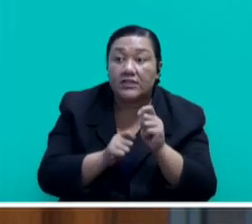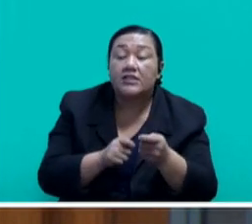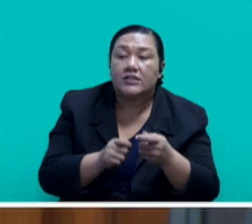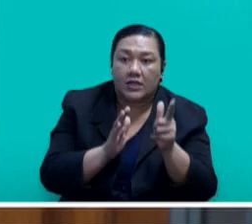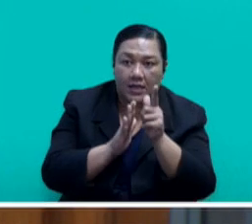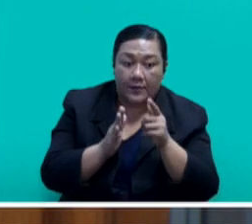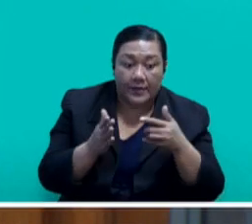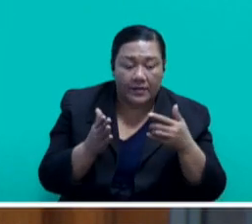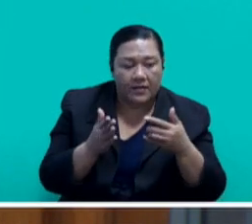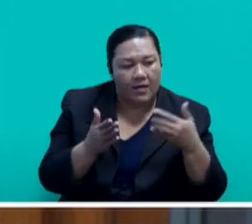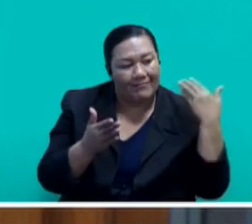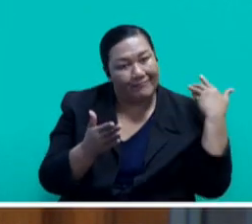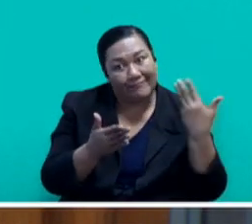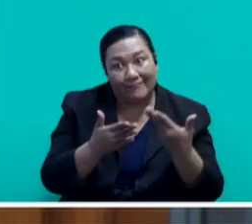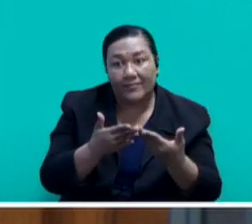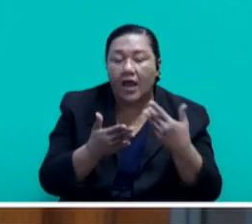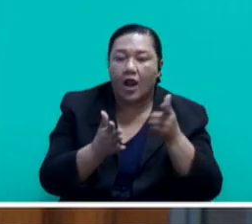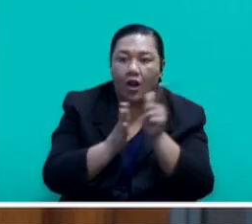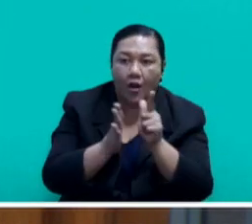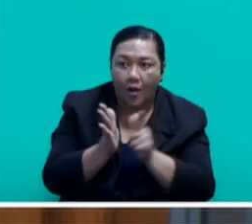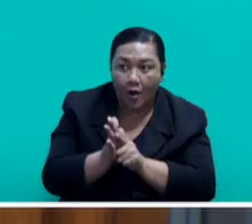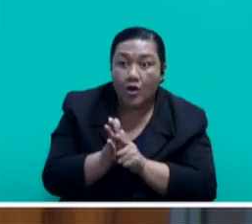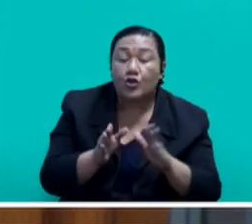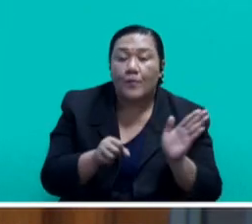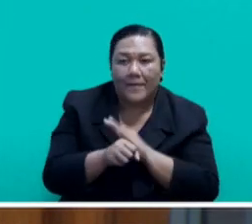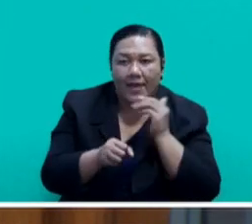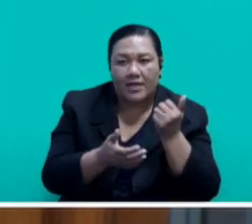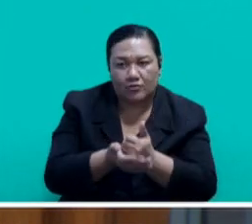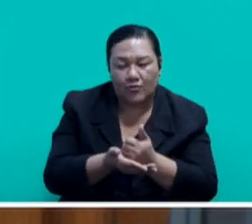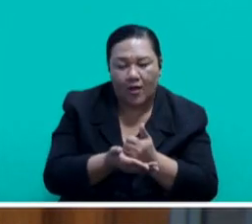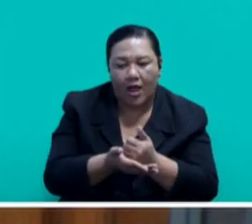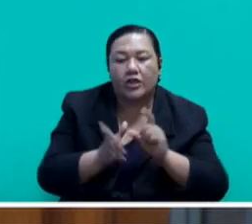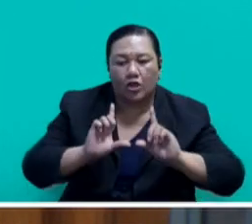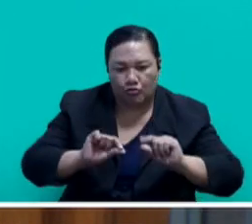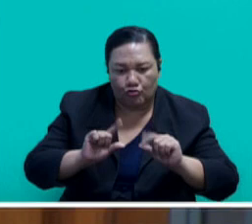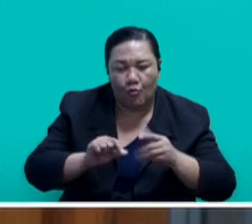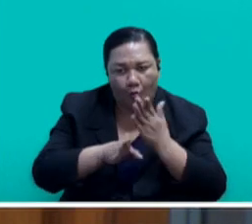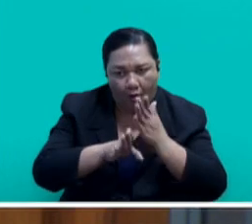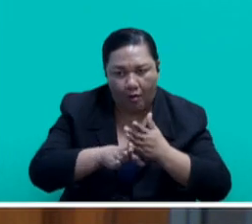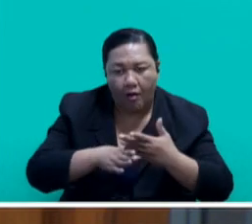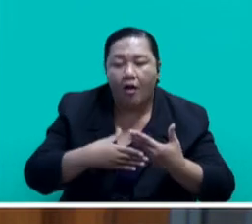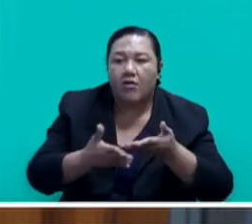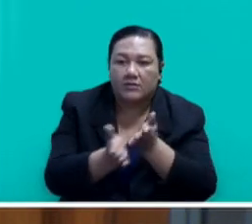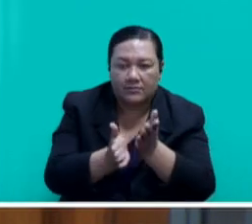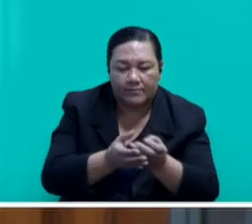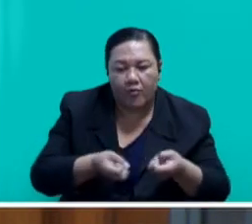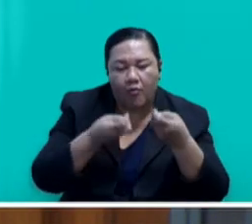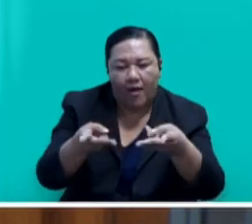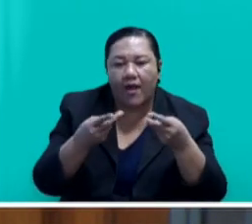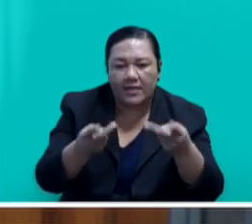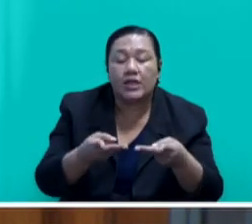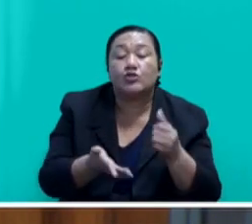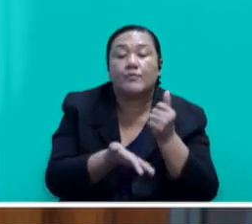laws and rendered inadequate to address the development fit-for-purpose legislation to support growth in